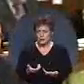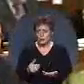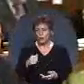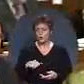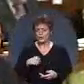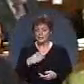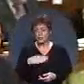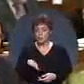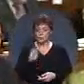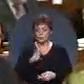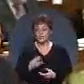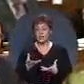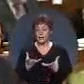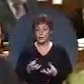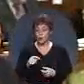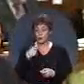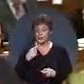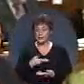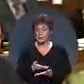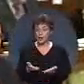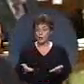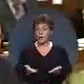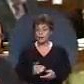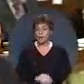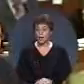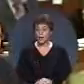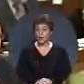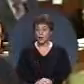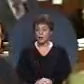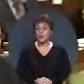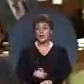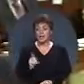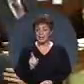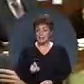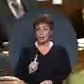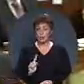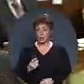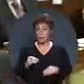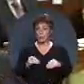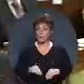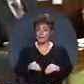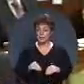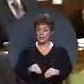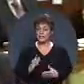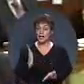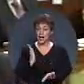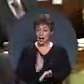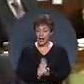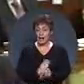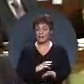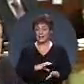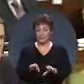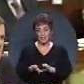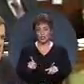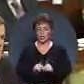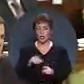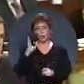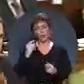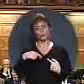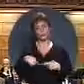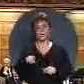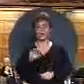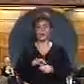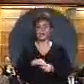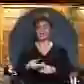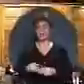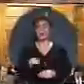Prime Minister drop his pre-electoral posturing and start acting like a party and a Prime Minister that acts for all Canadians?